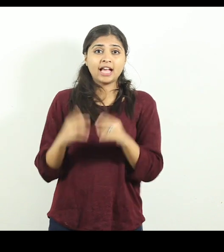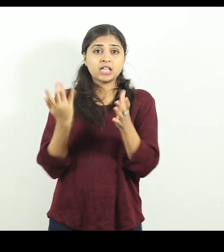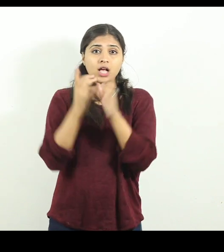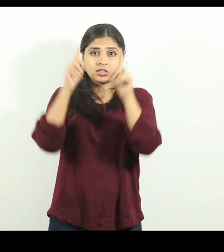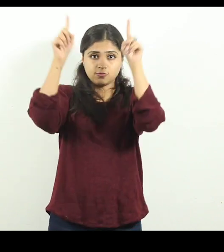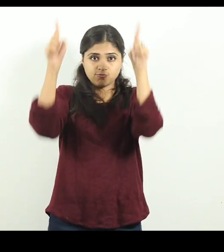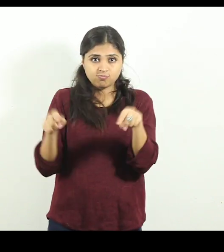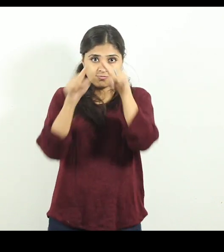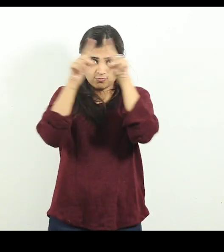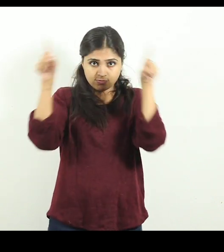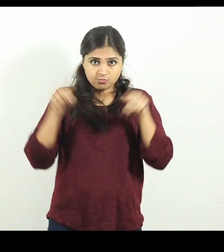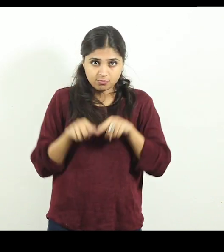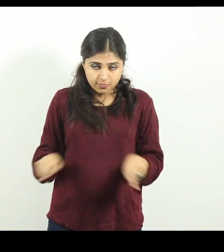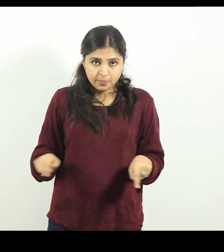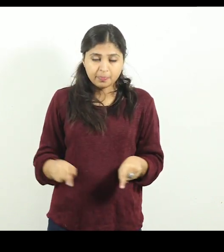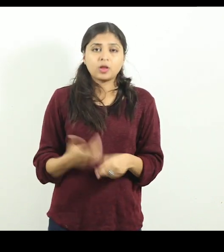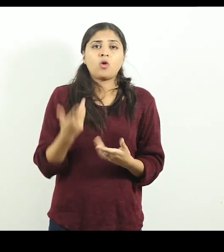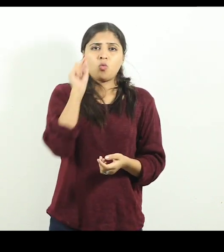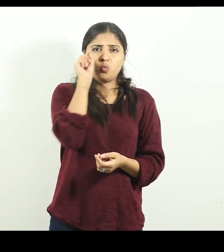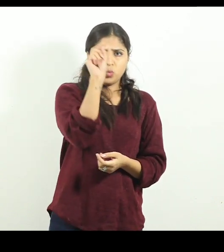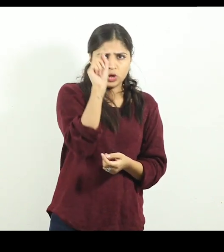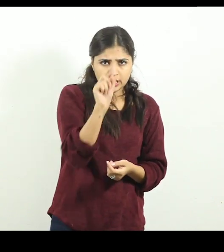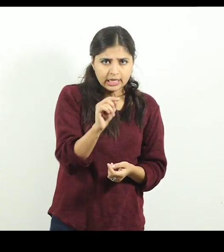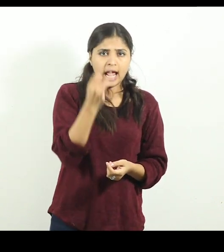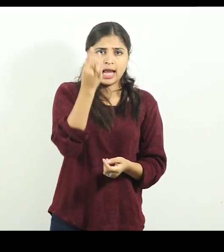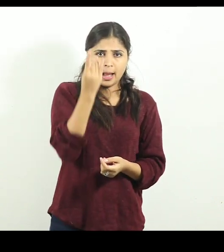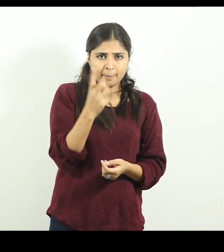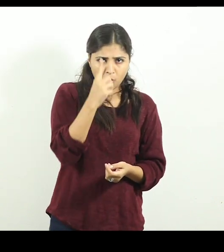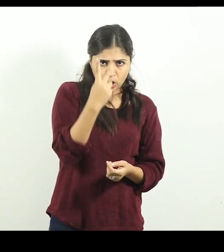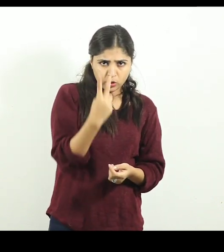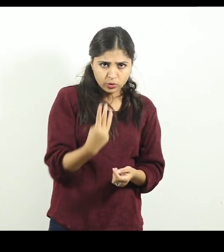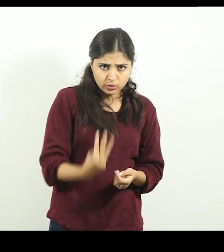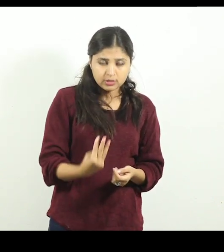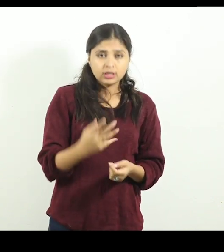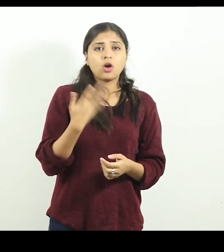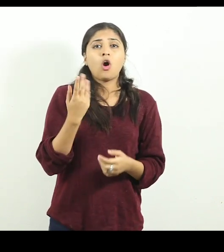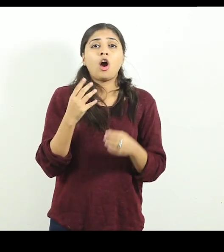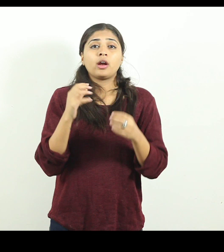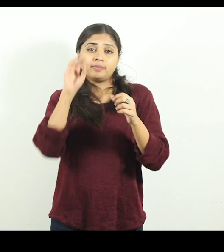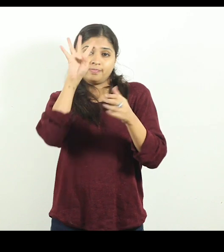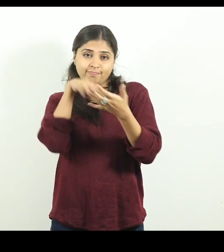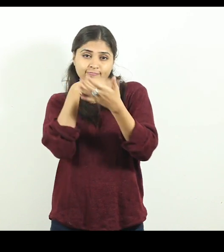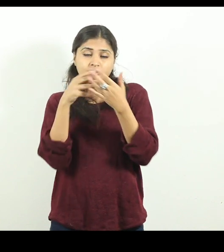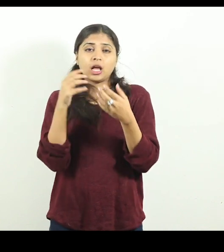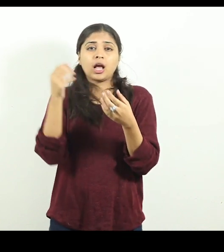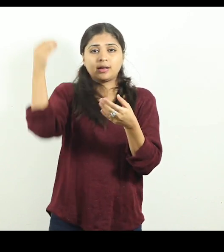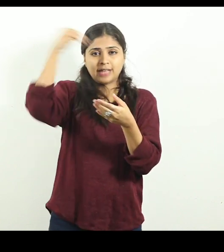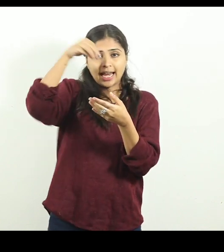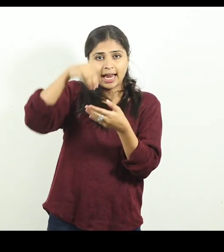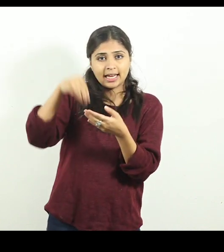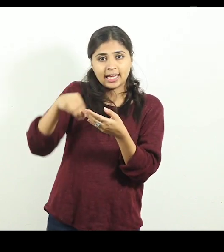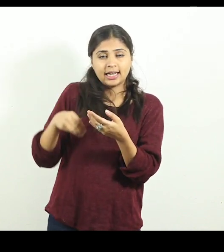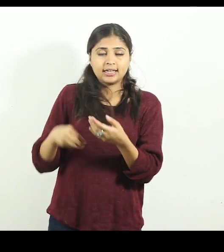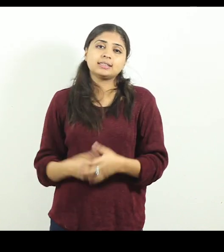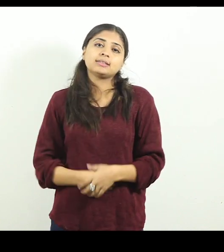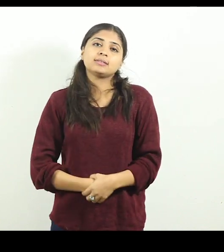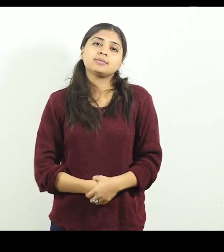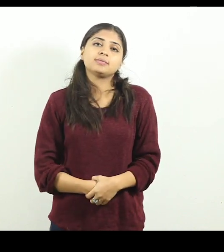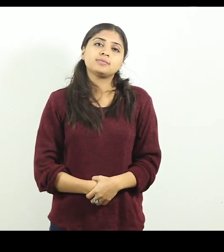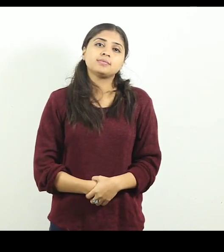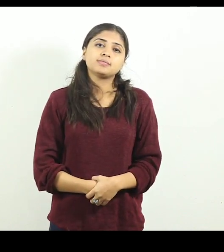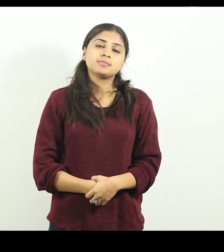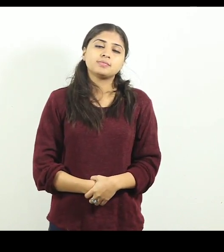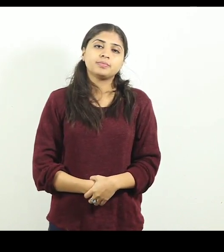inserting bullets or numbers, working with graphics. Let us discuss about it in detail.